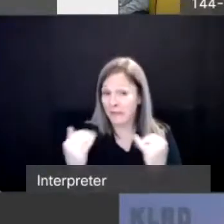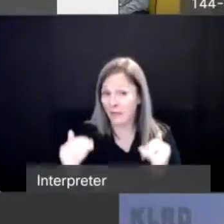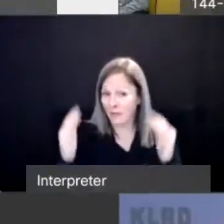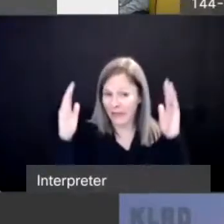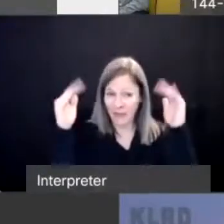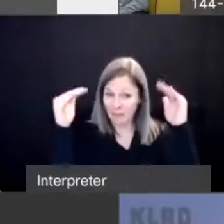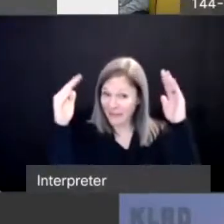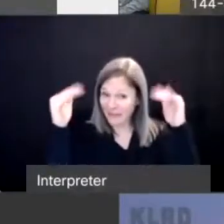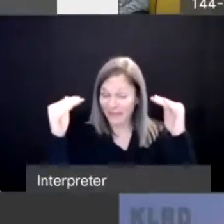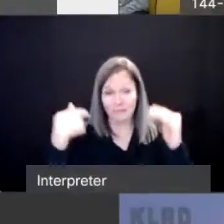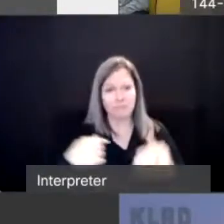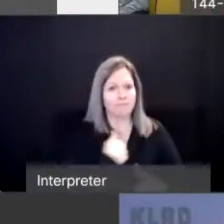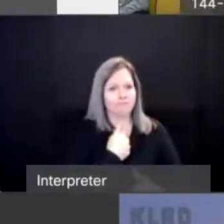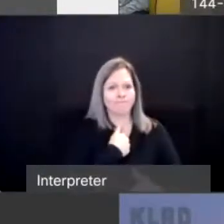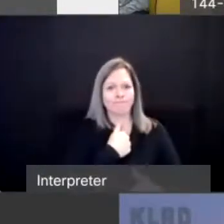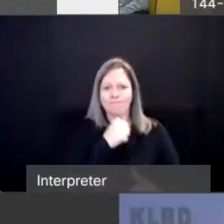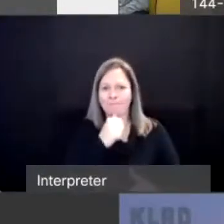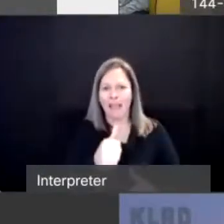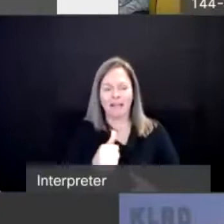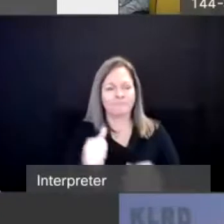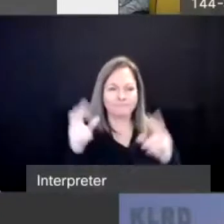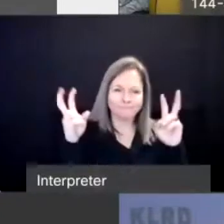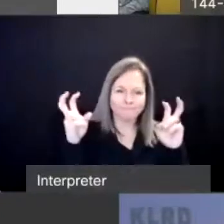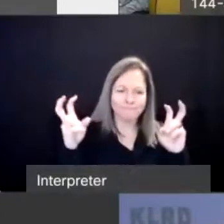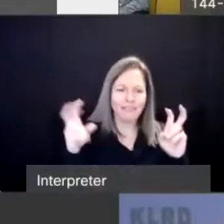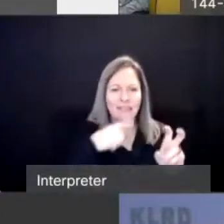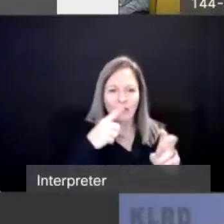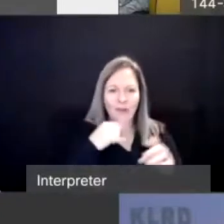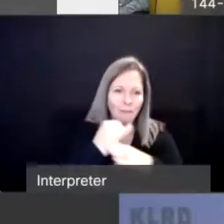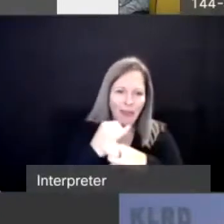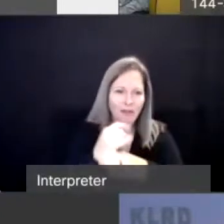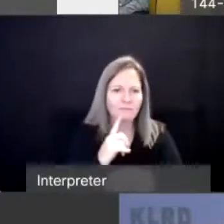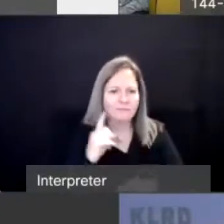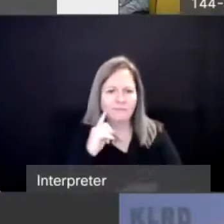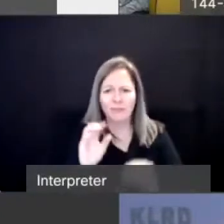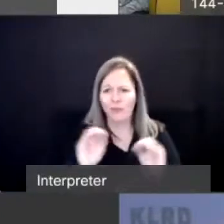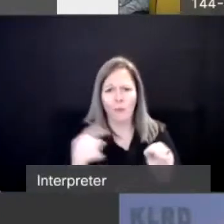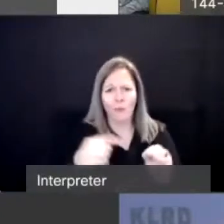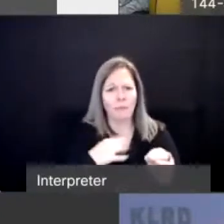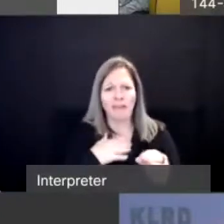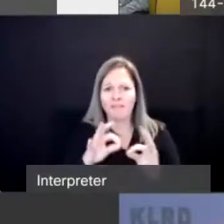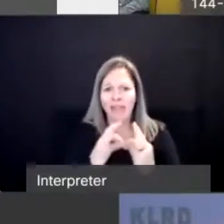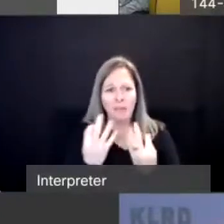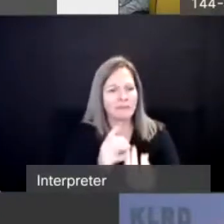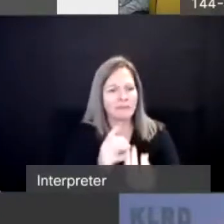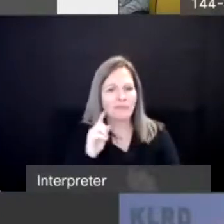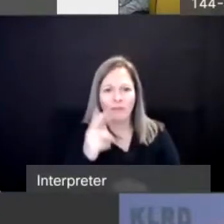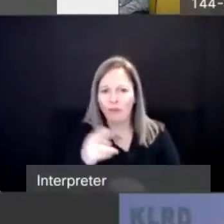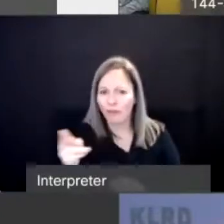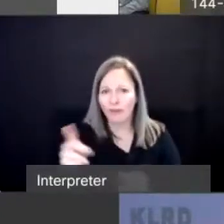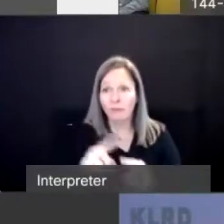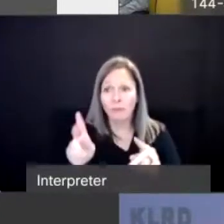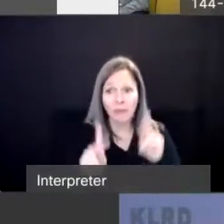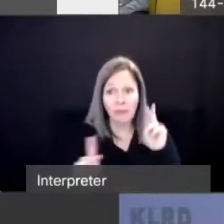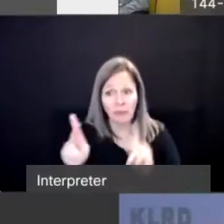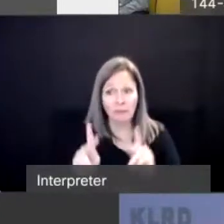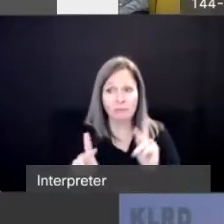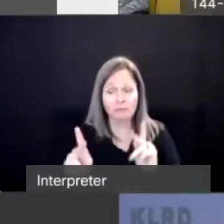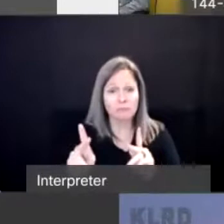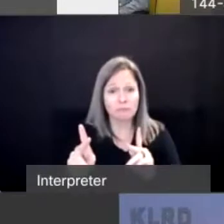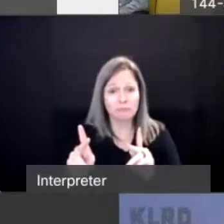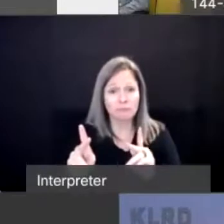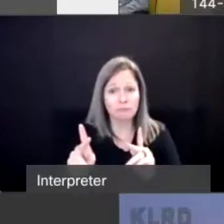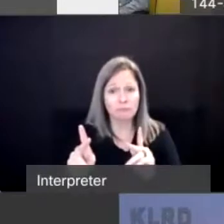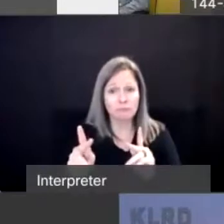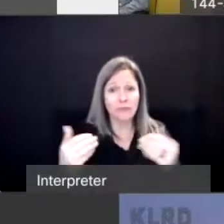hearing impaired and I have no one that's hearing impaired in my family. So, but for those that are, the expectation is